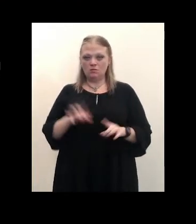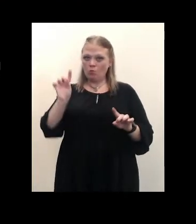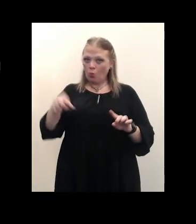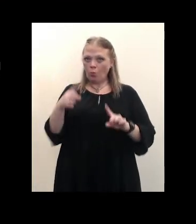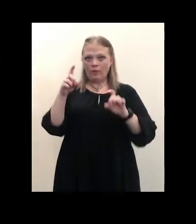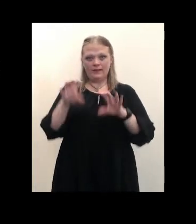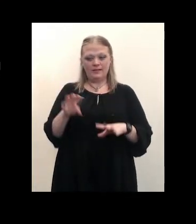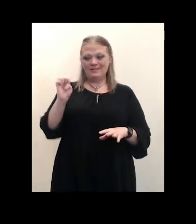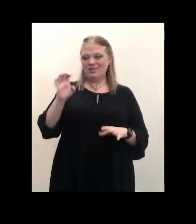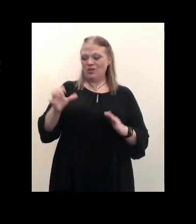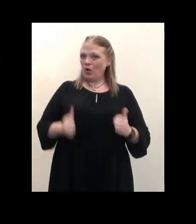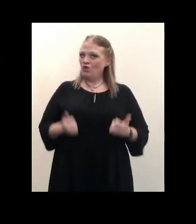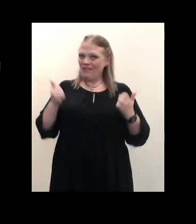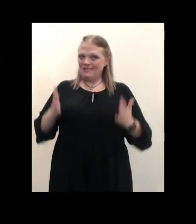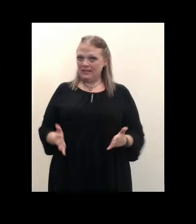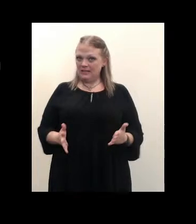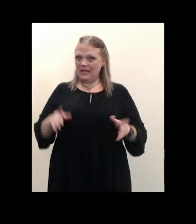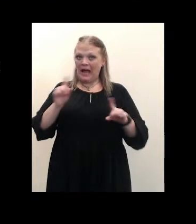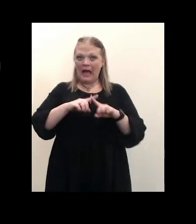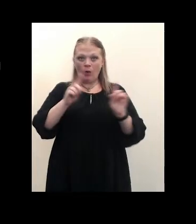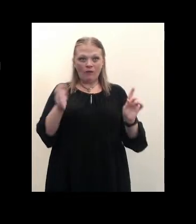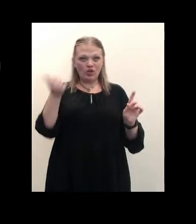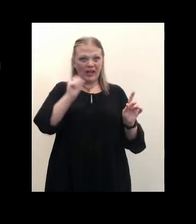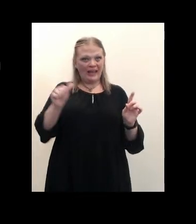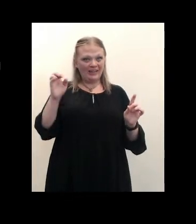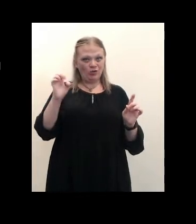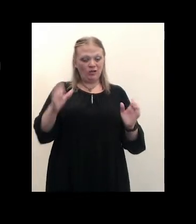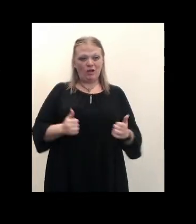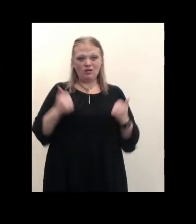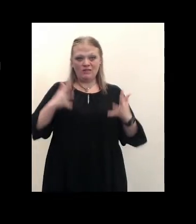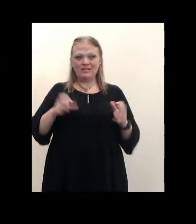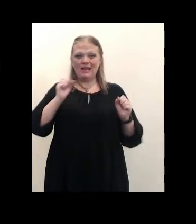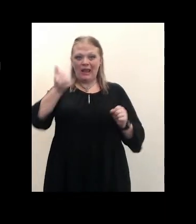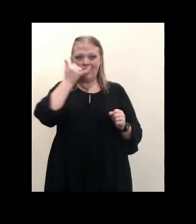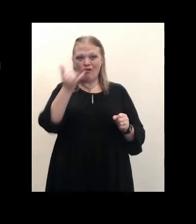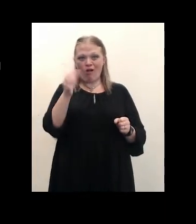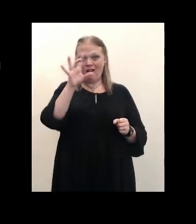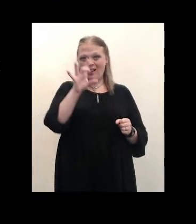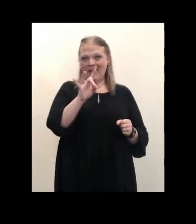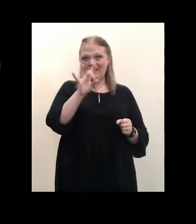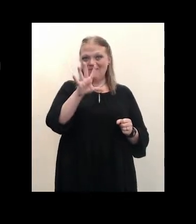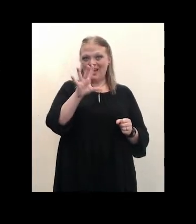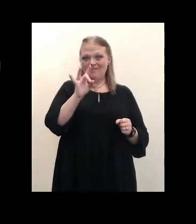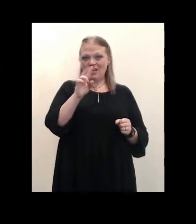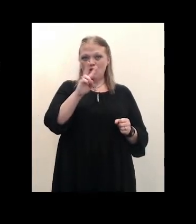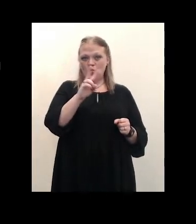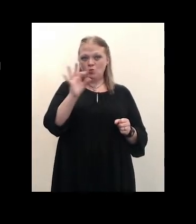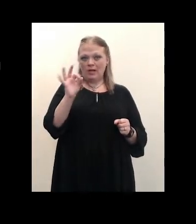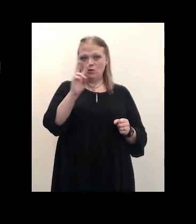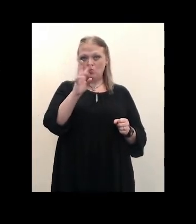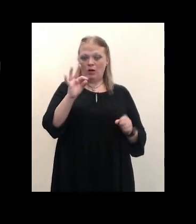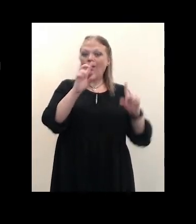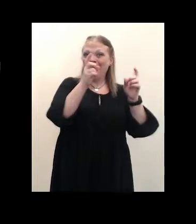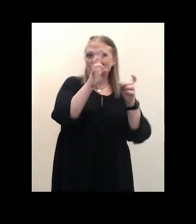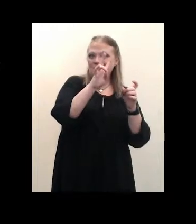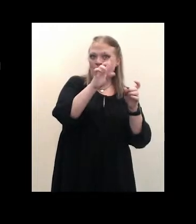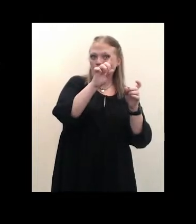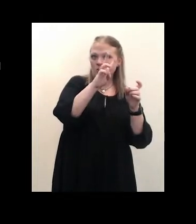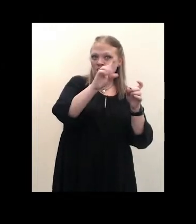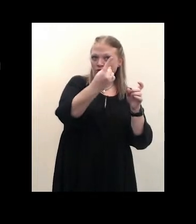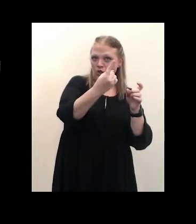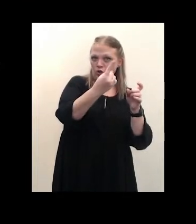County residents. However, any Erie County resident can call us at 858-2929 and schedule a test. Again,